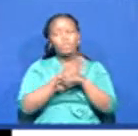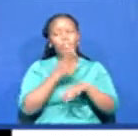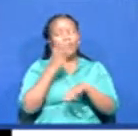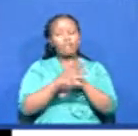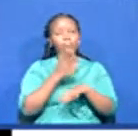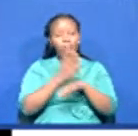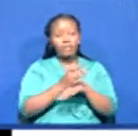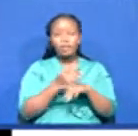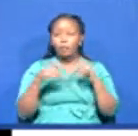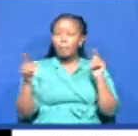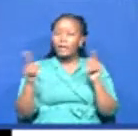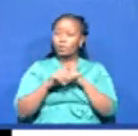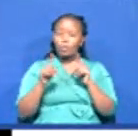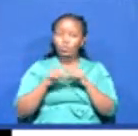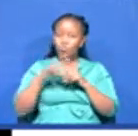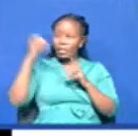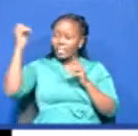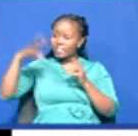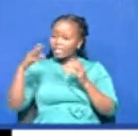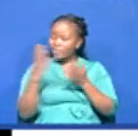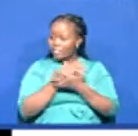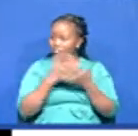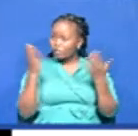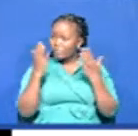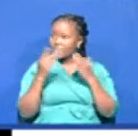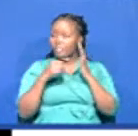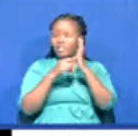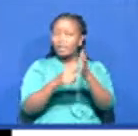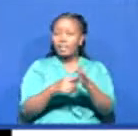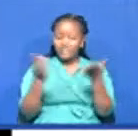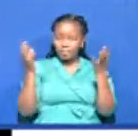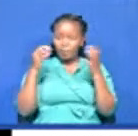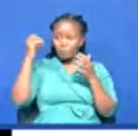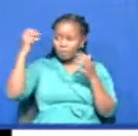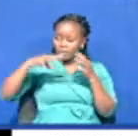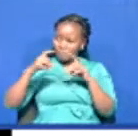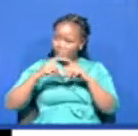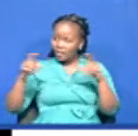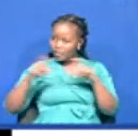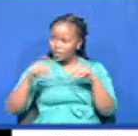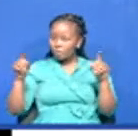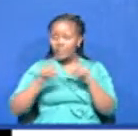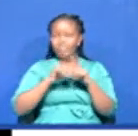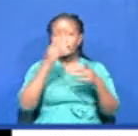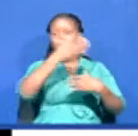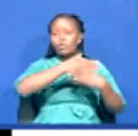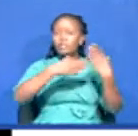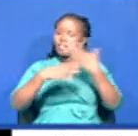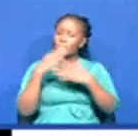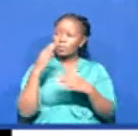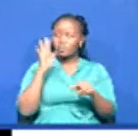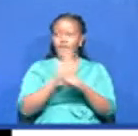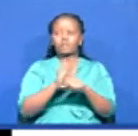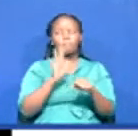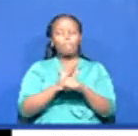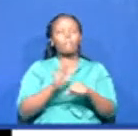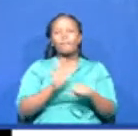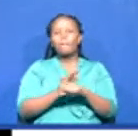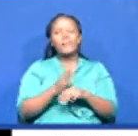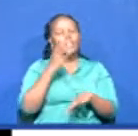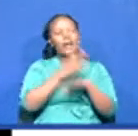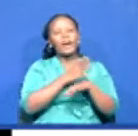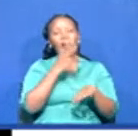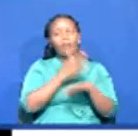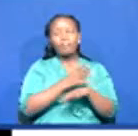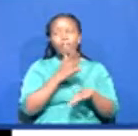equipment, I mean, the cables, the construction, I mean, we know them. You're all in the room and we know what it is doing. But for me, I think